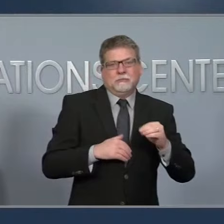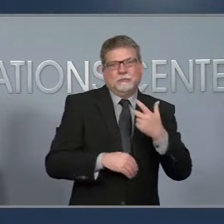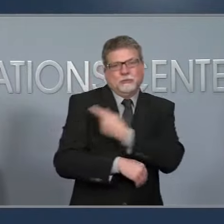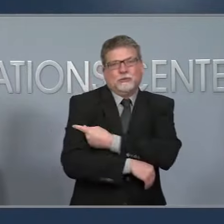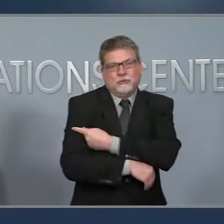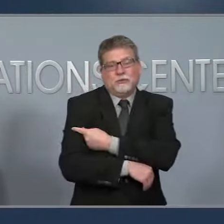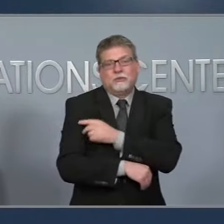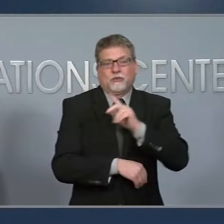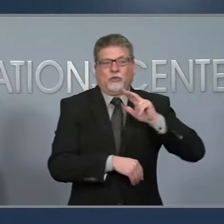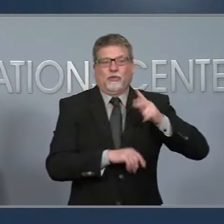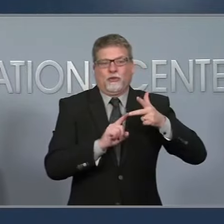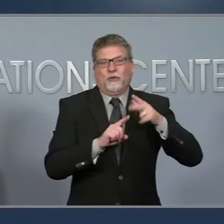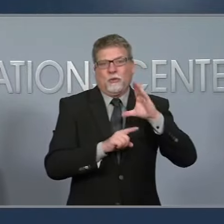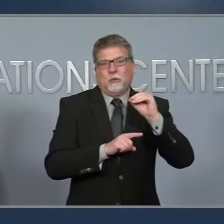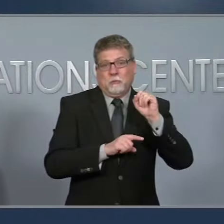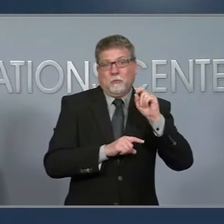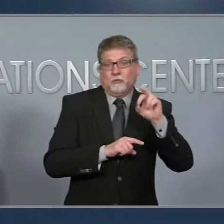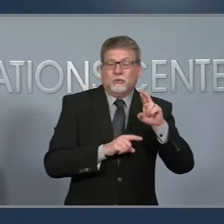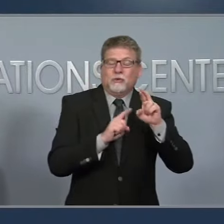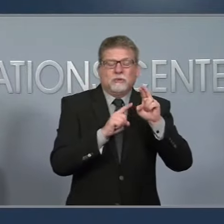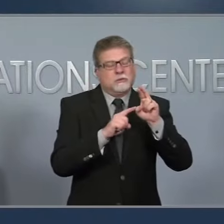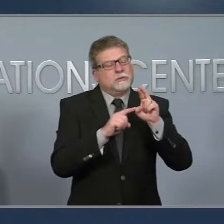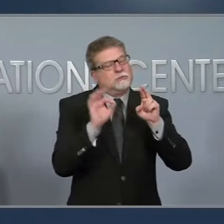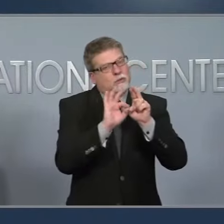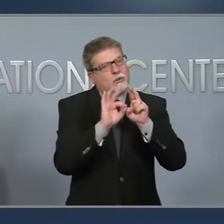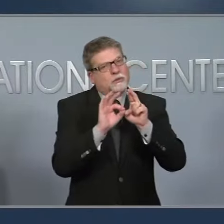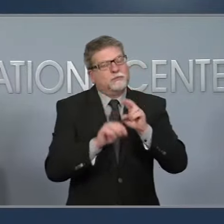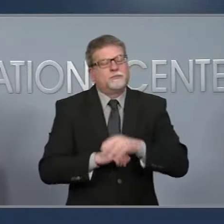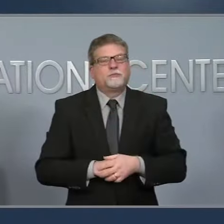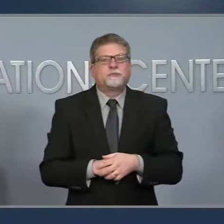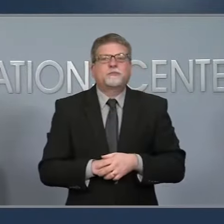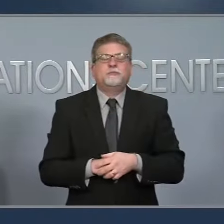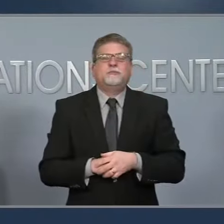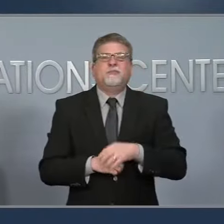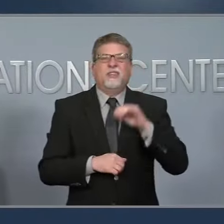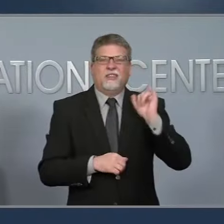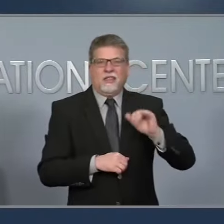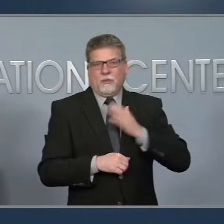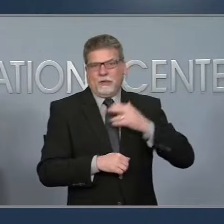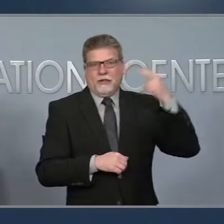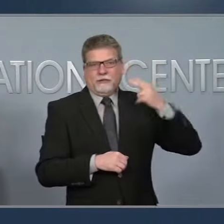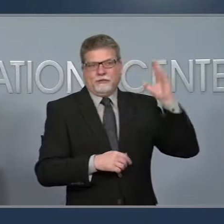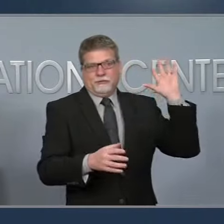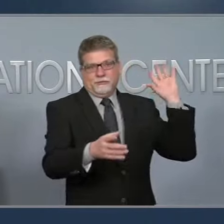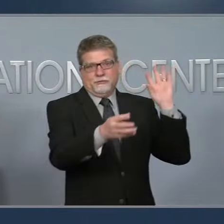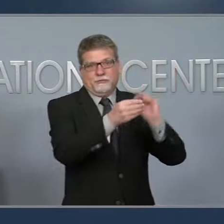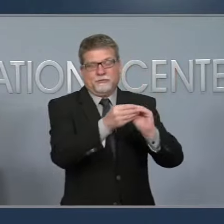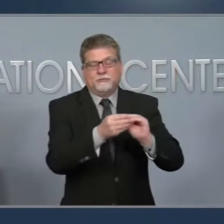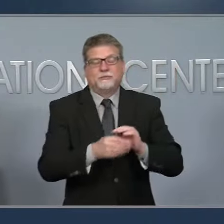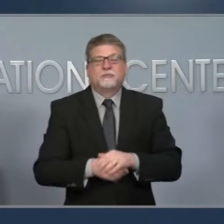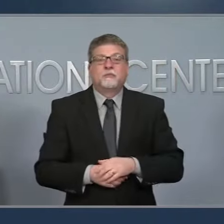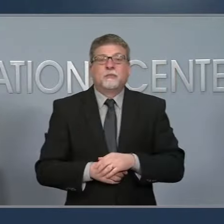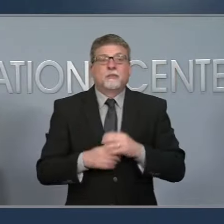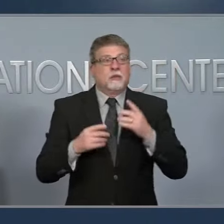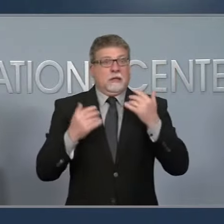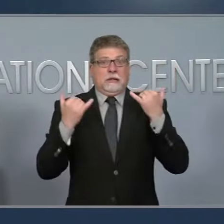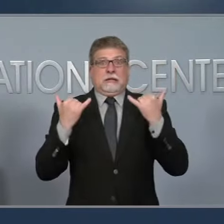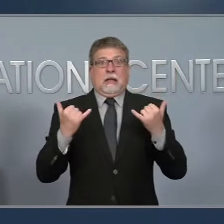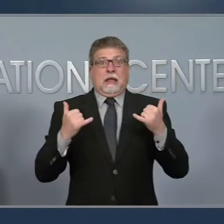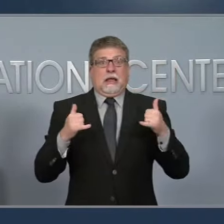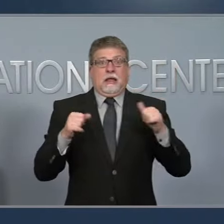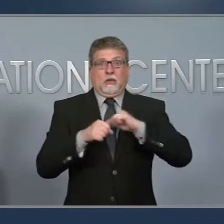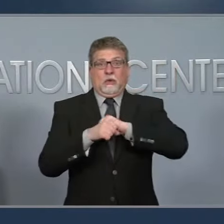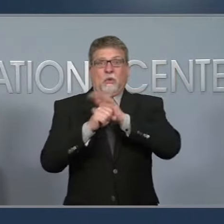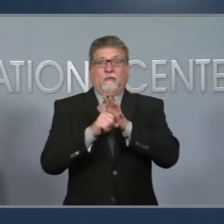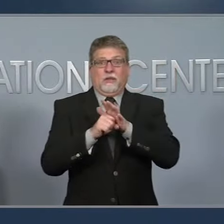As we emerge from the latest surge, the COVID-19 landscape looks different today than it did 2 years ago, or even